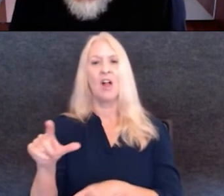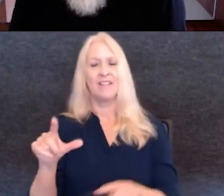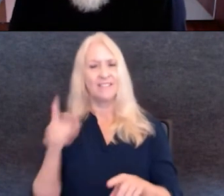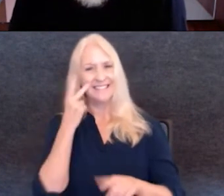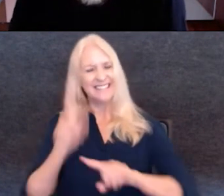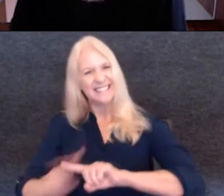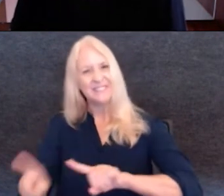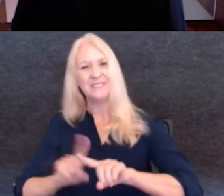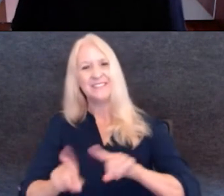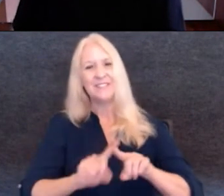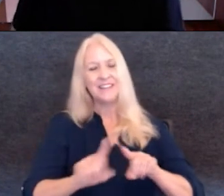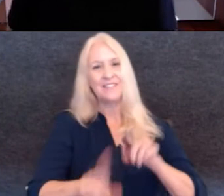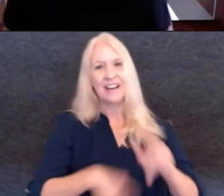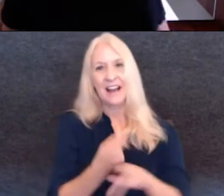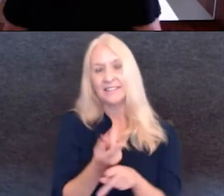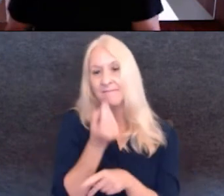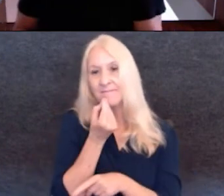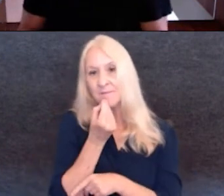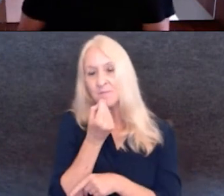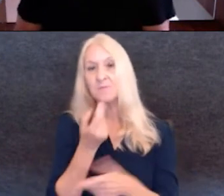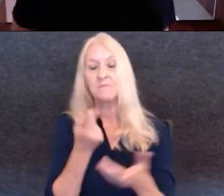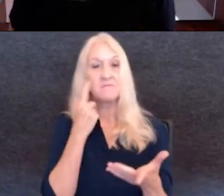see this contrast. So for me